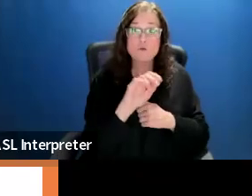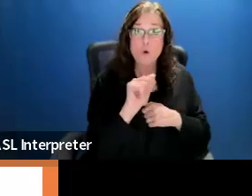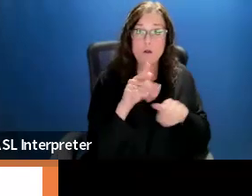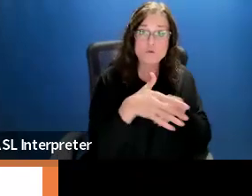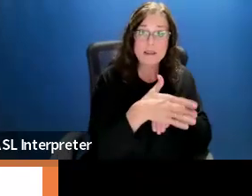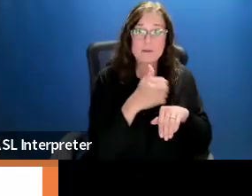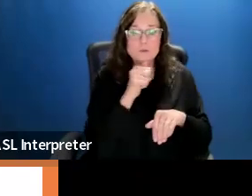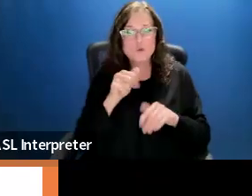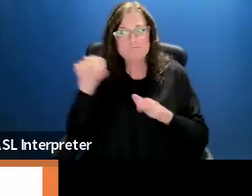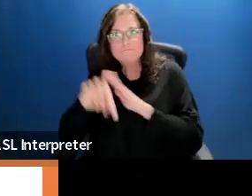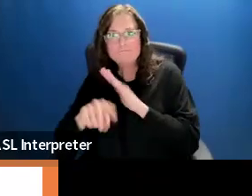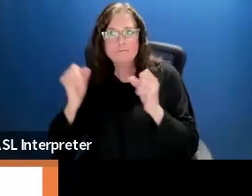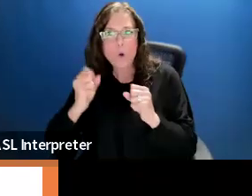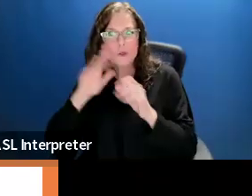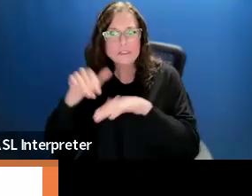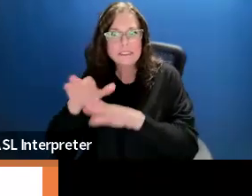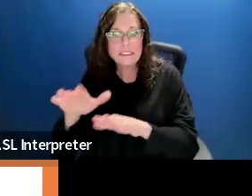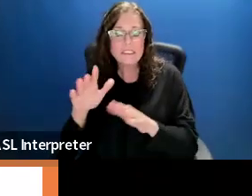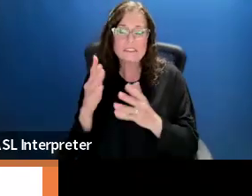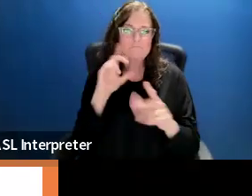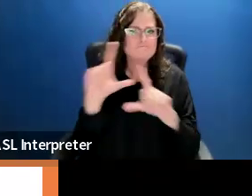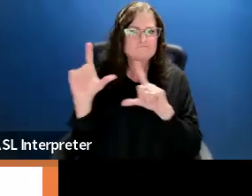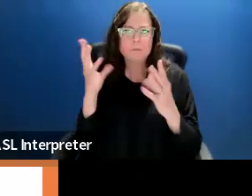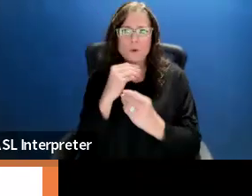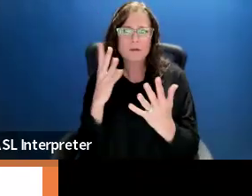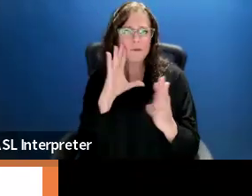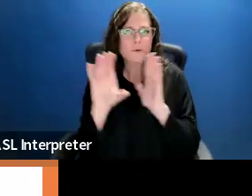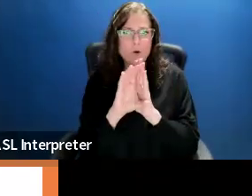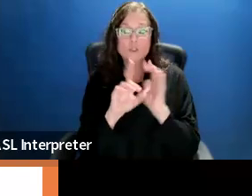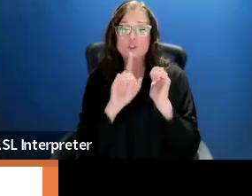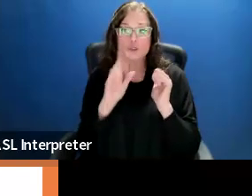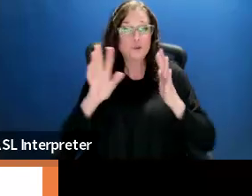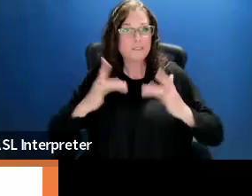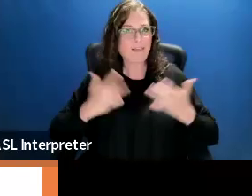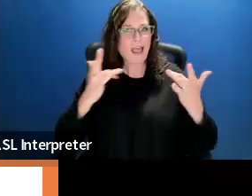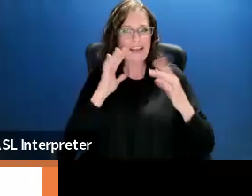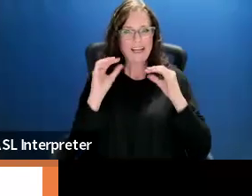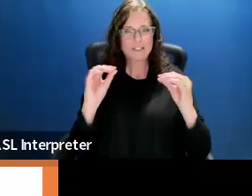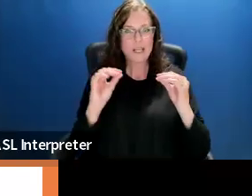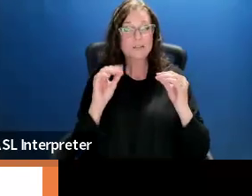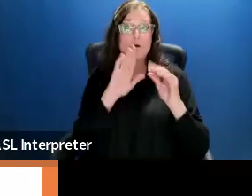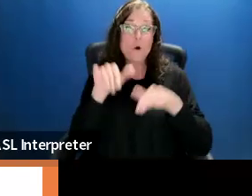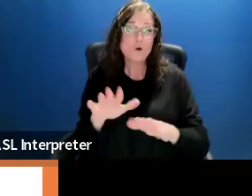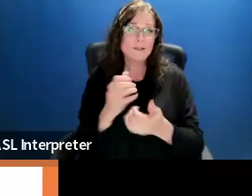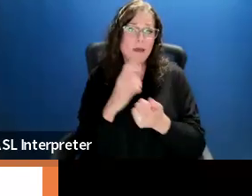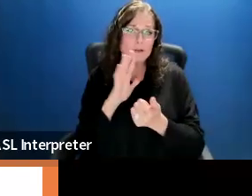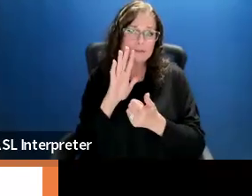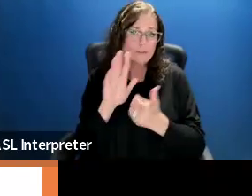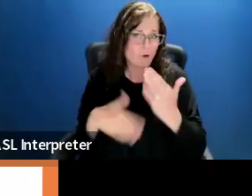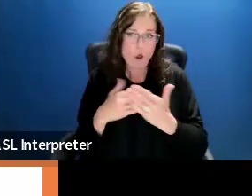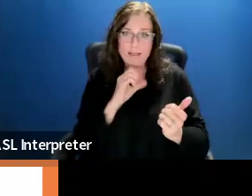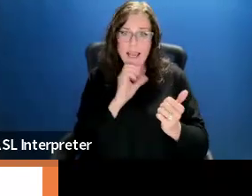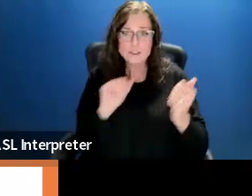seas through lyrical prose and breathtaking photos that are sure to delight and educate ocean lovers of all